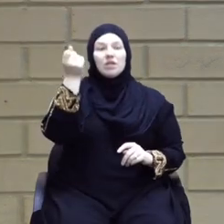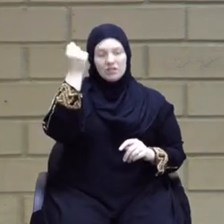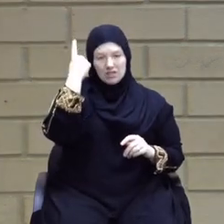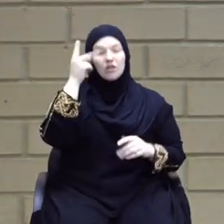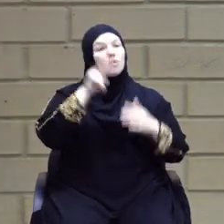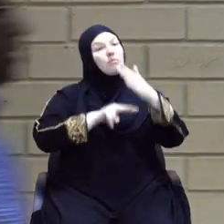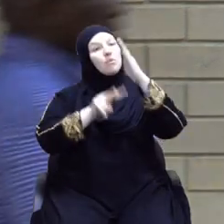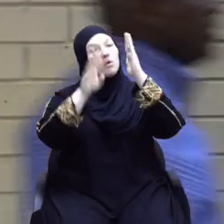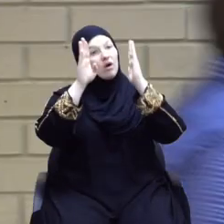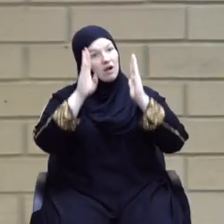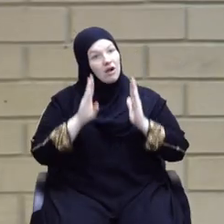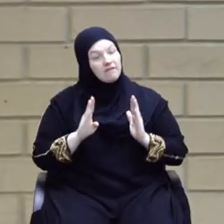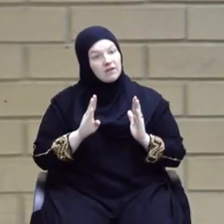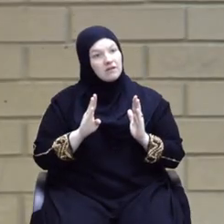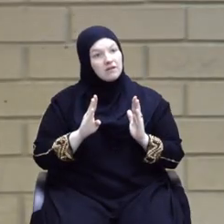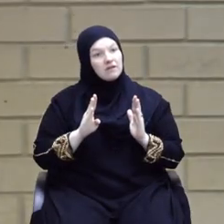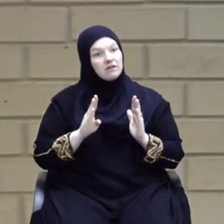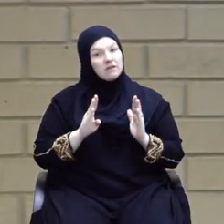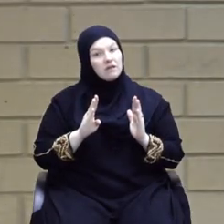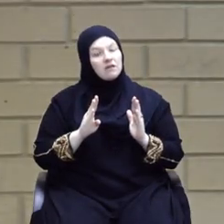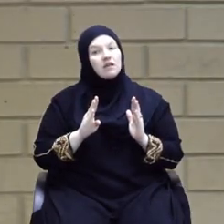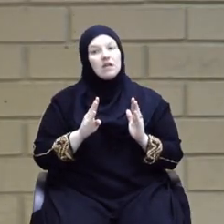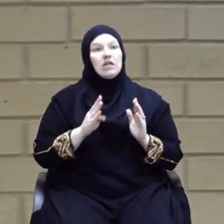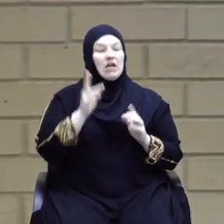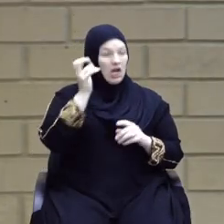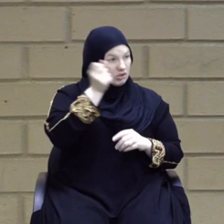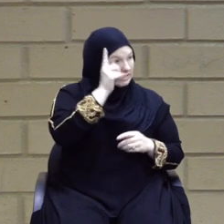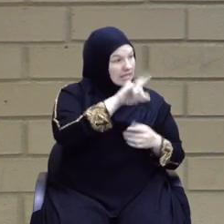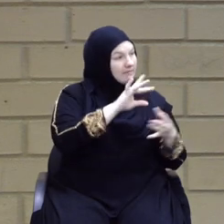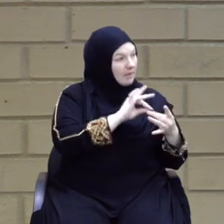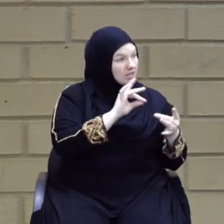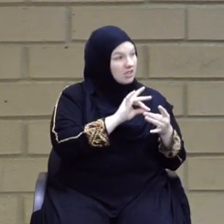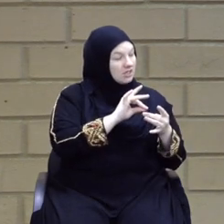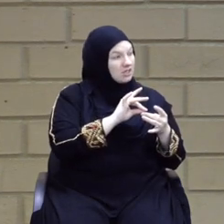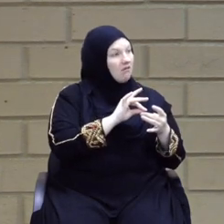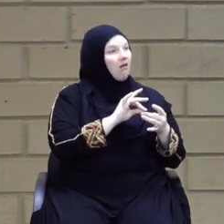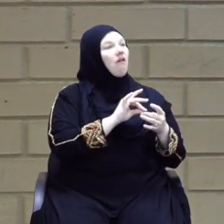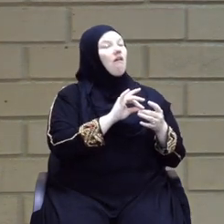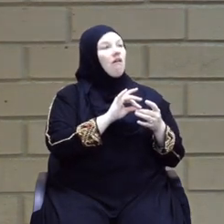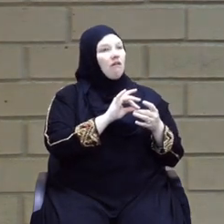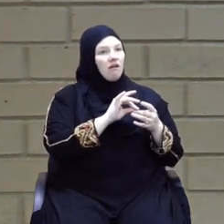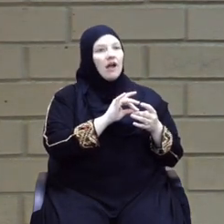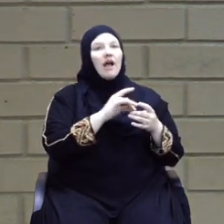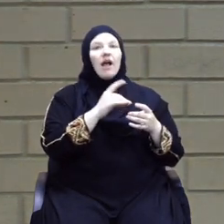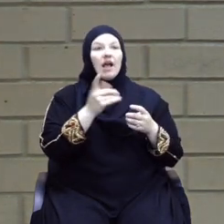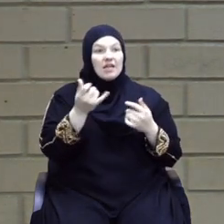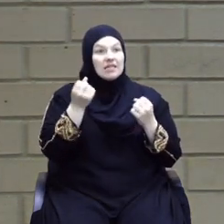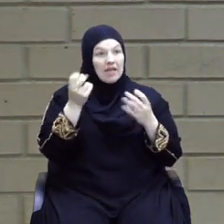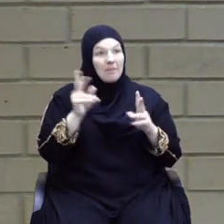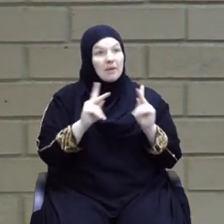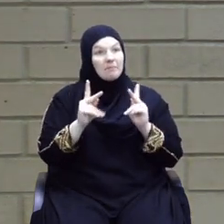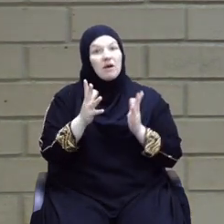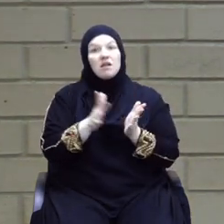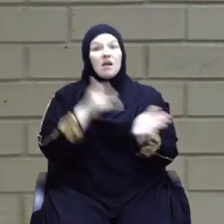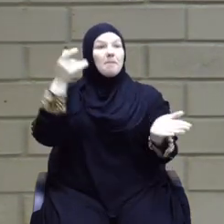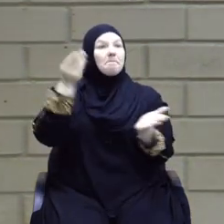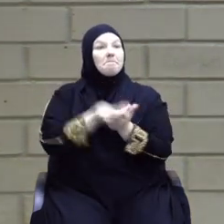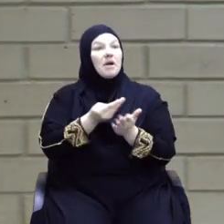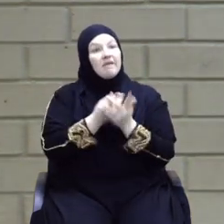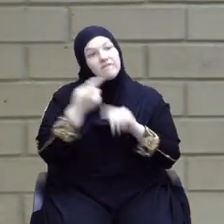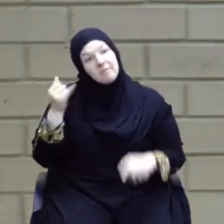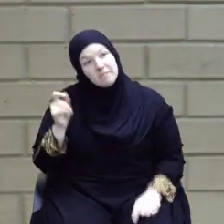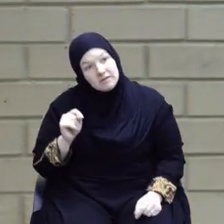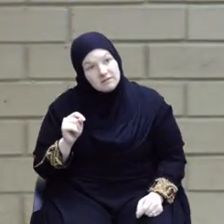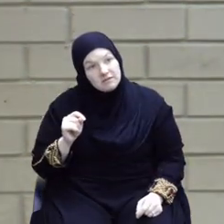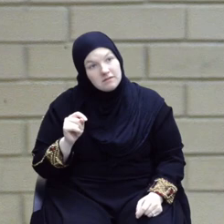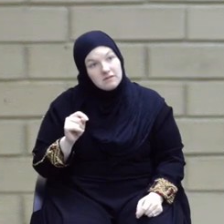profitable component of going after Islam, and they're making money out of it, and